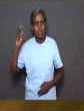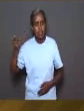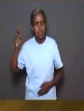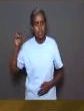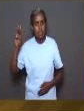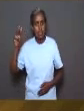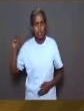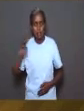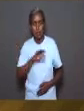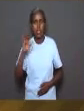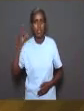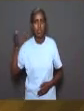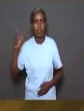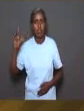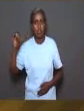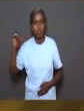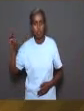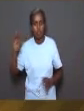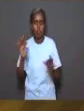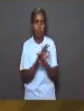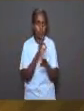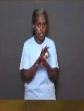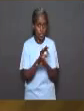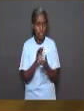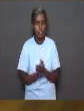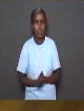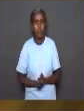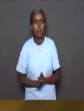signum, and floor functions.